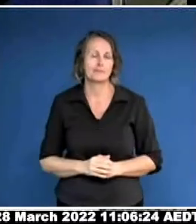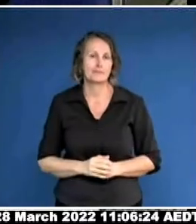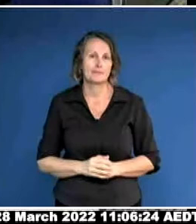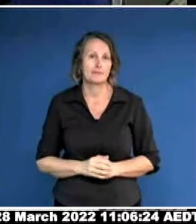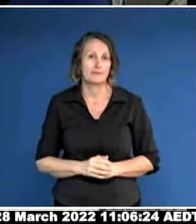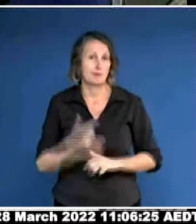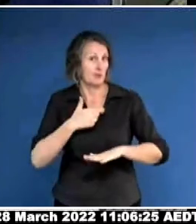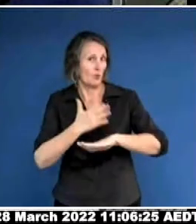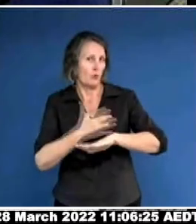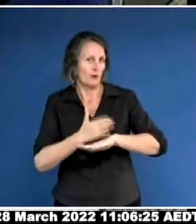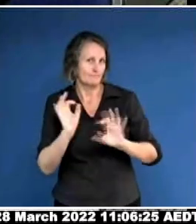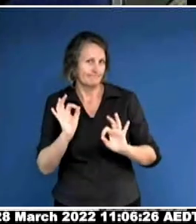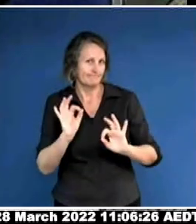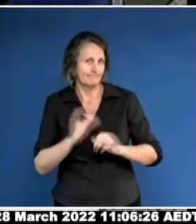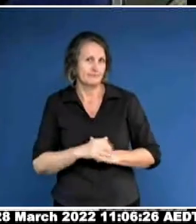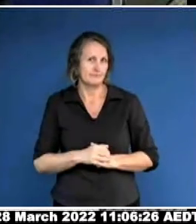I struggle to move my arms.